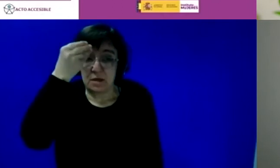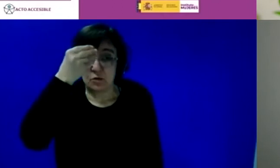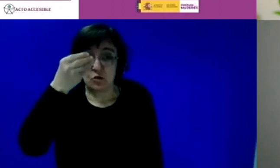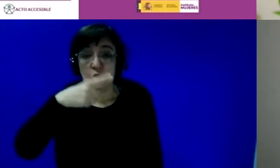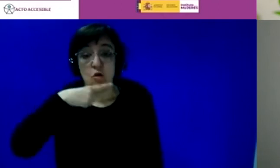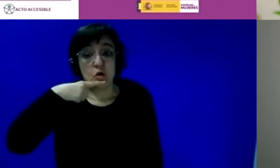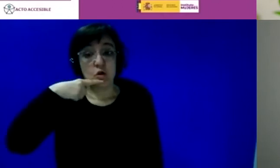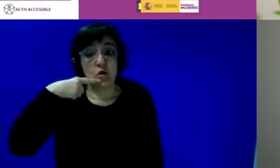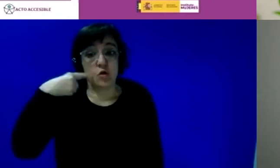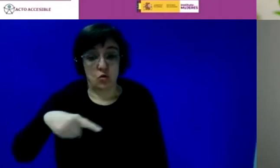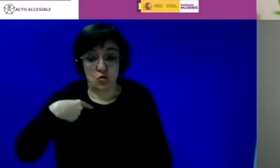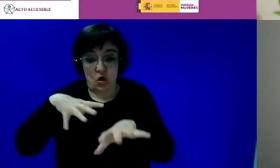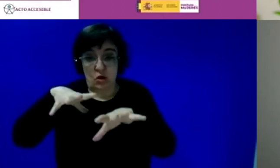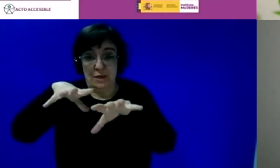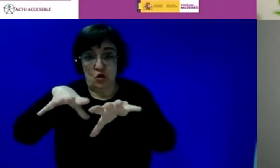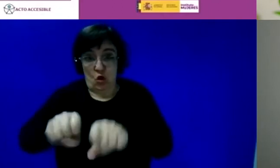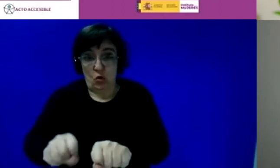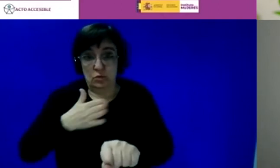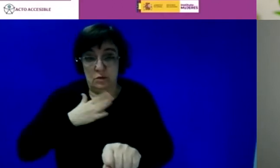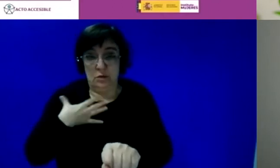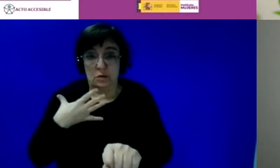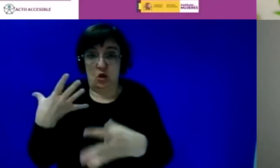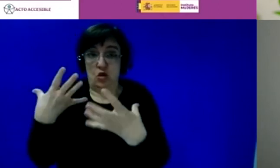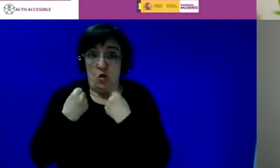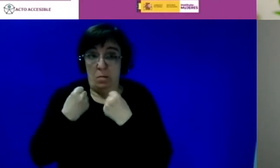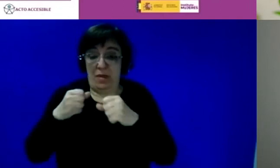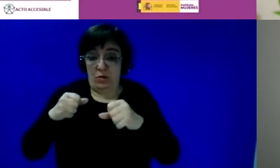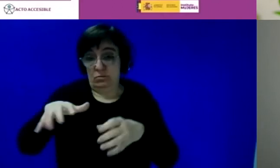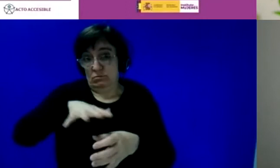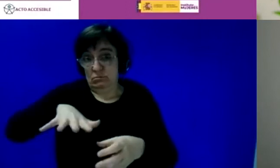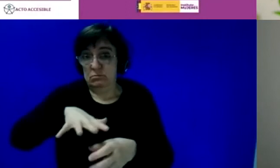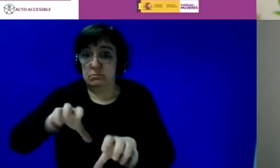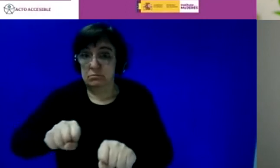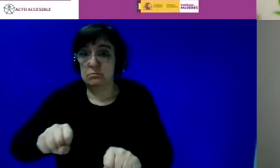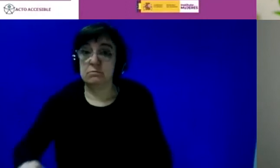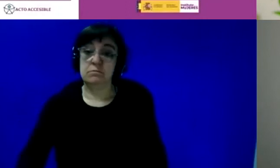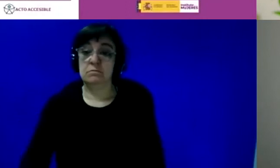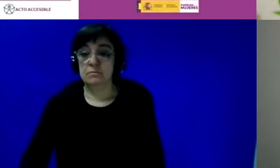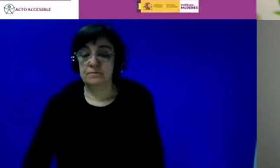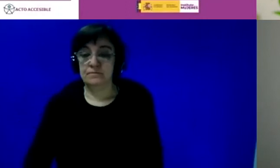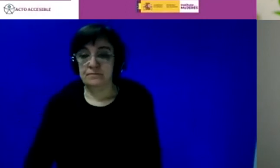aim with their bombardments at institutional settings, child homes.